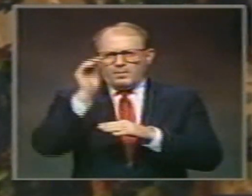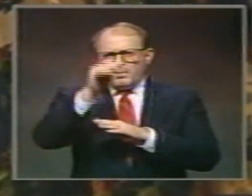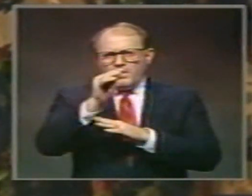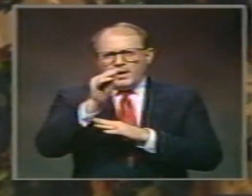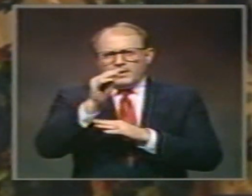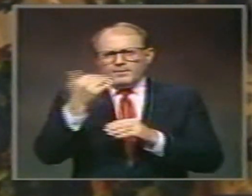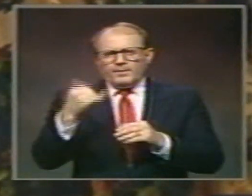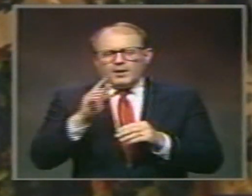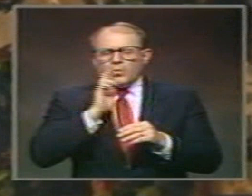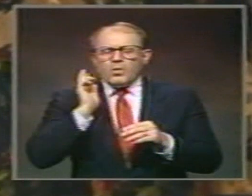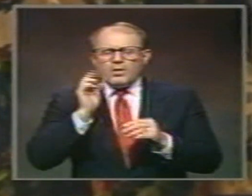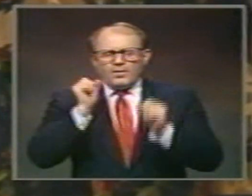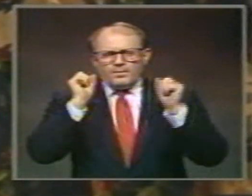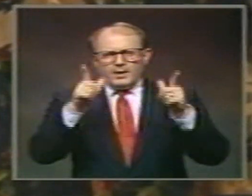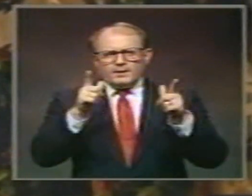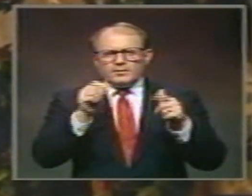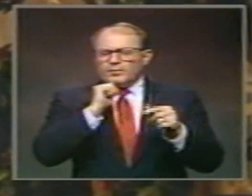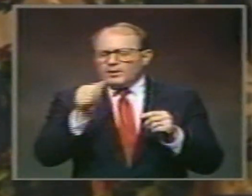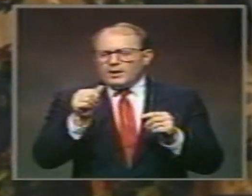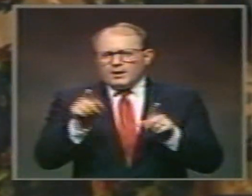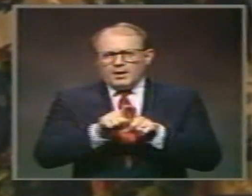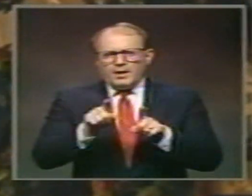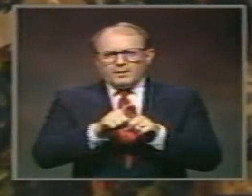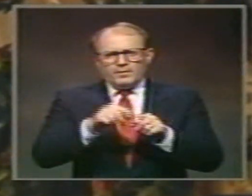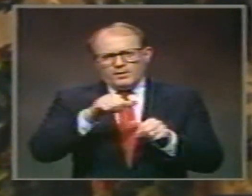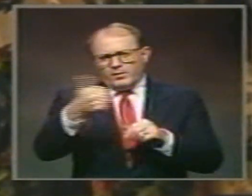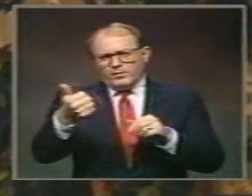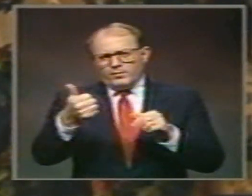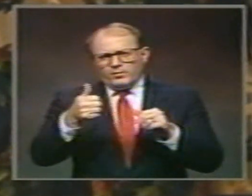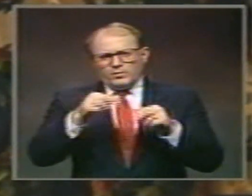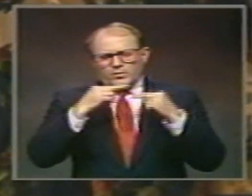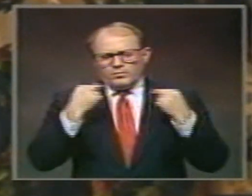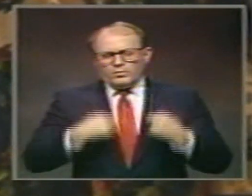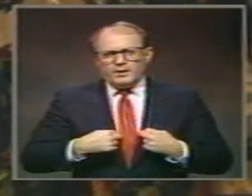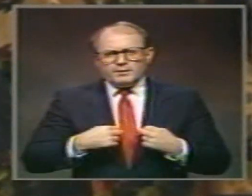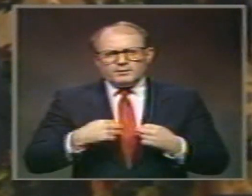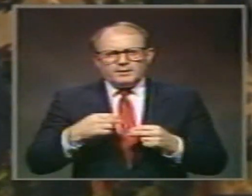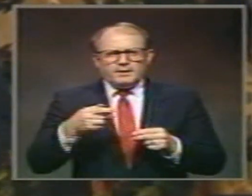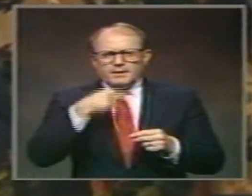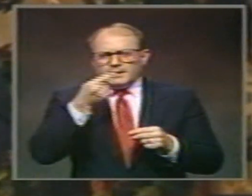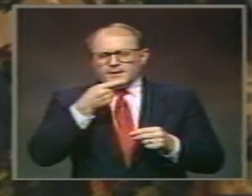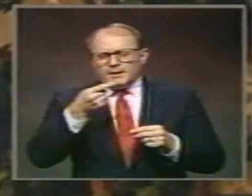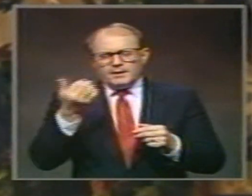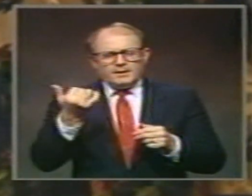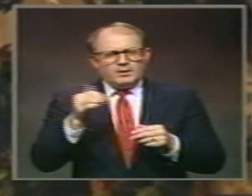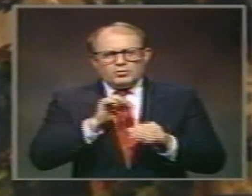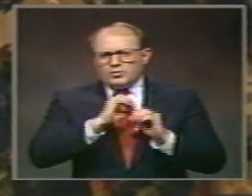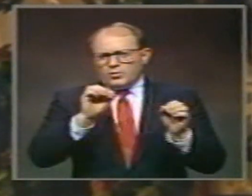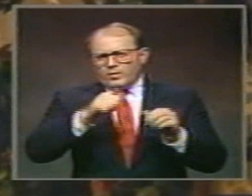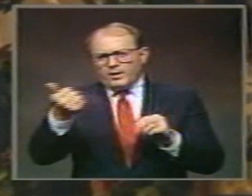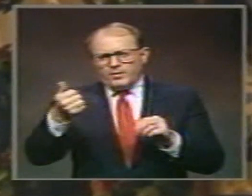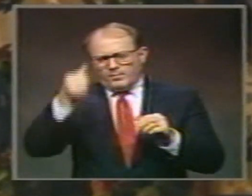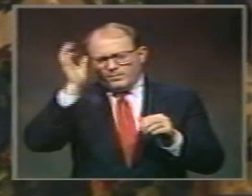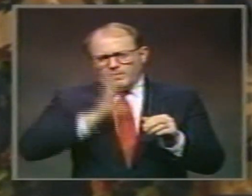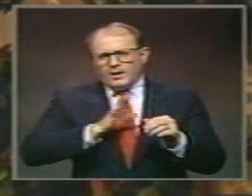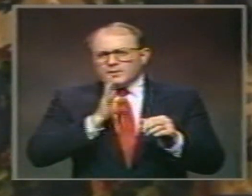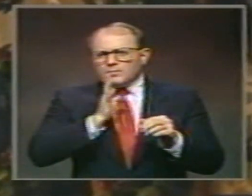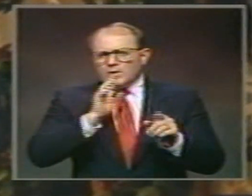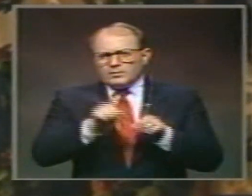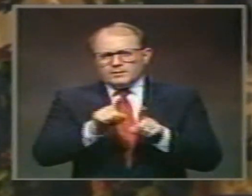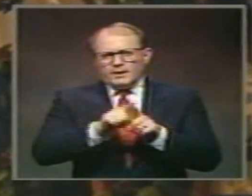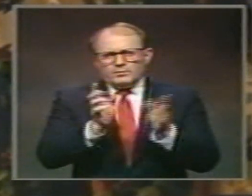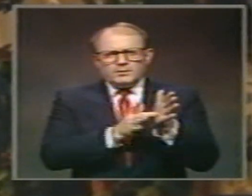having authority and not as the scribes. Others said, "Never man spake like this man." Well, there are